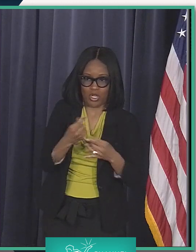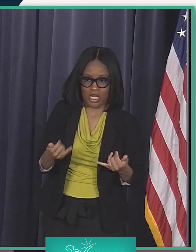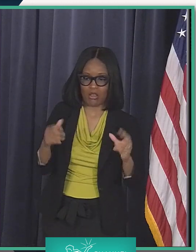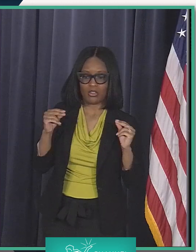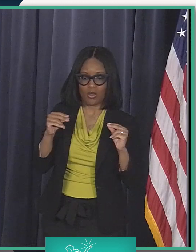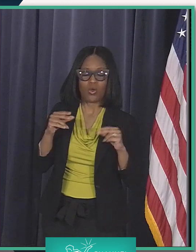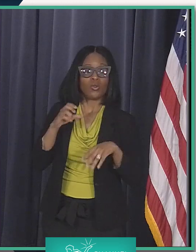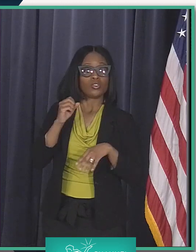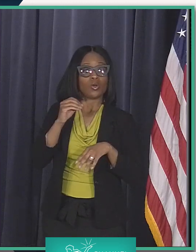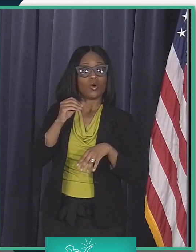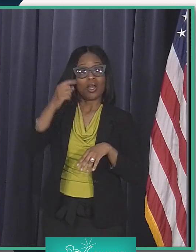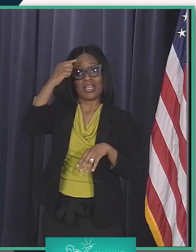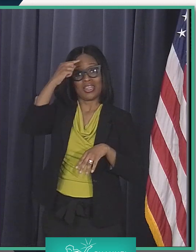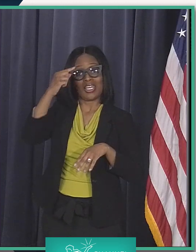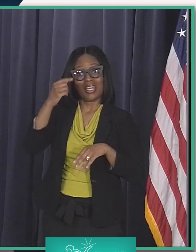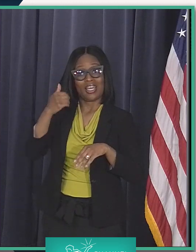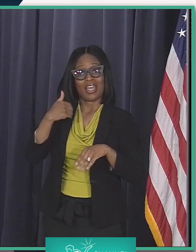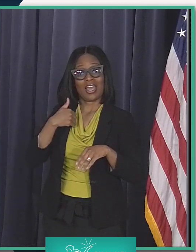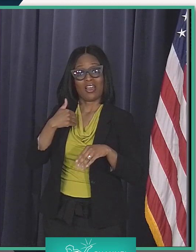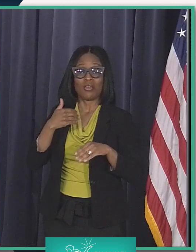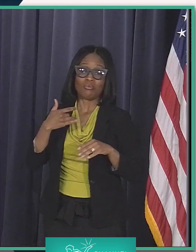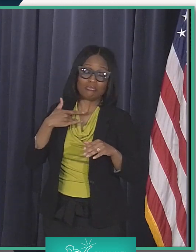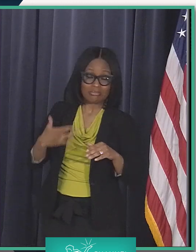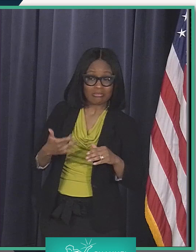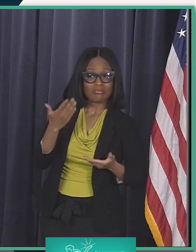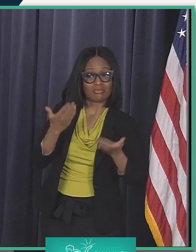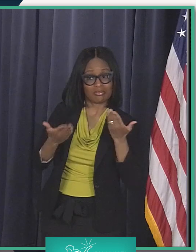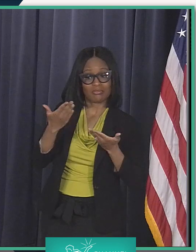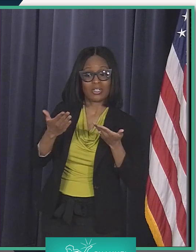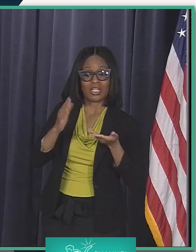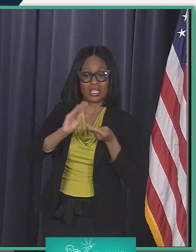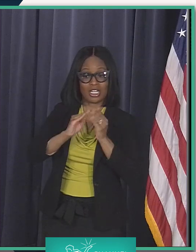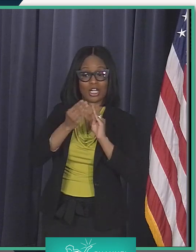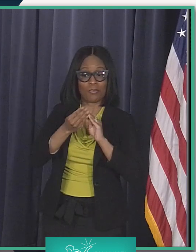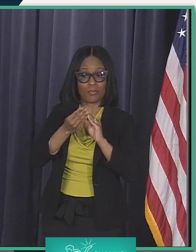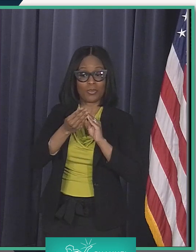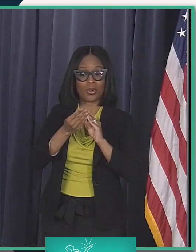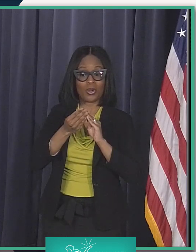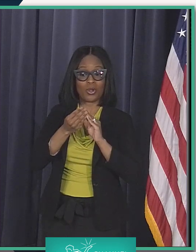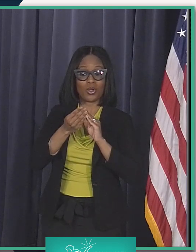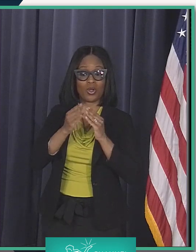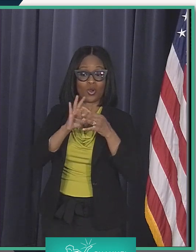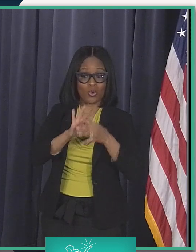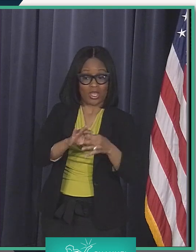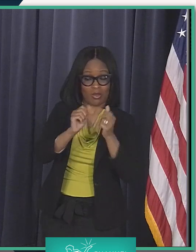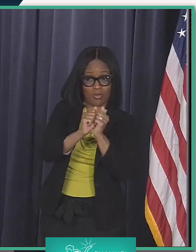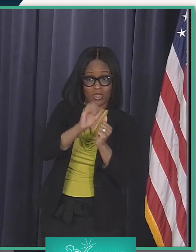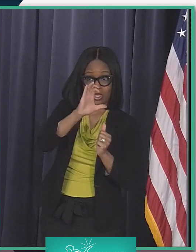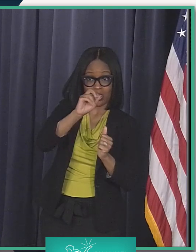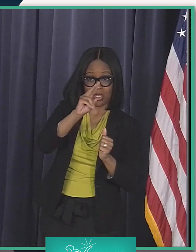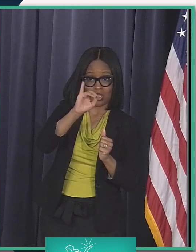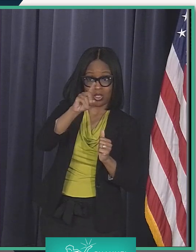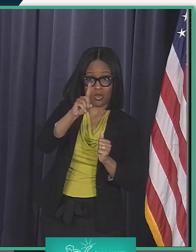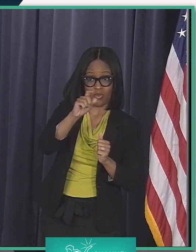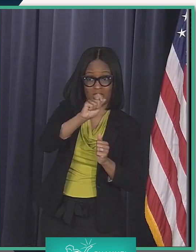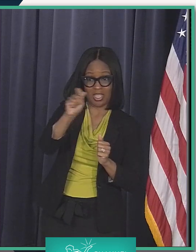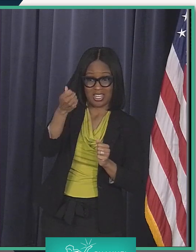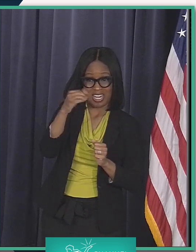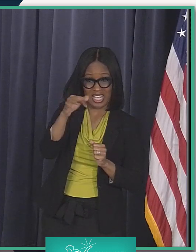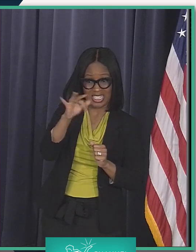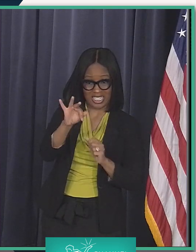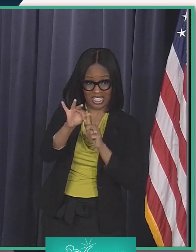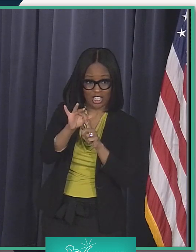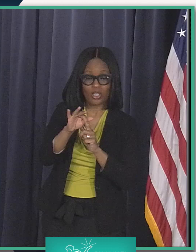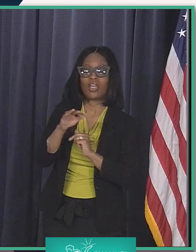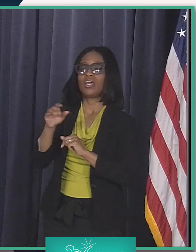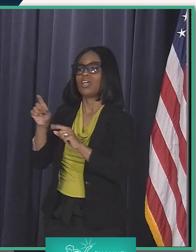for sure, but I think there is a good likelihood that a number of them were probably COVID-19 related, and I think a good number of them were probably people